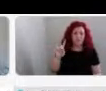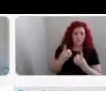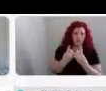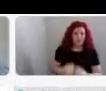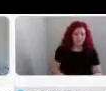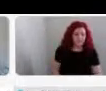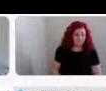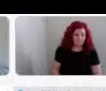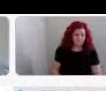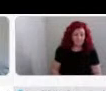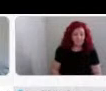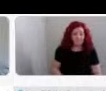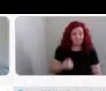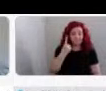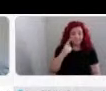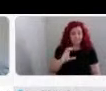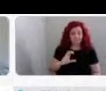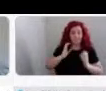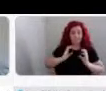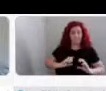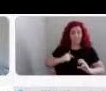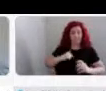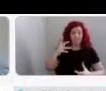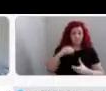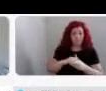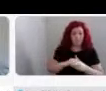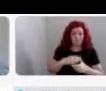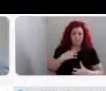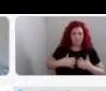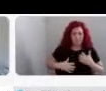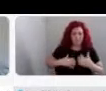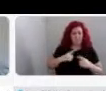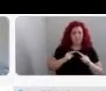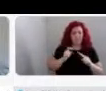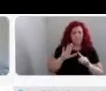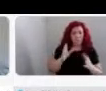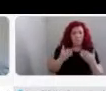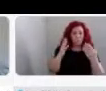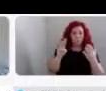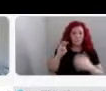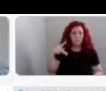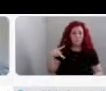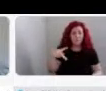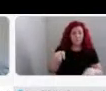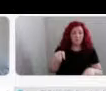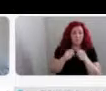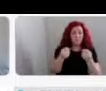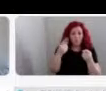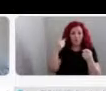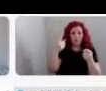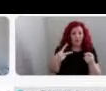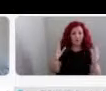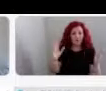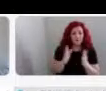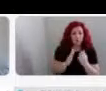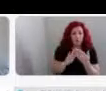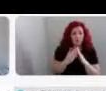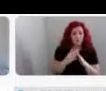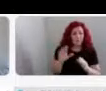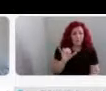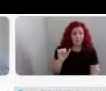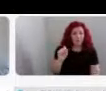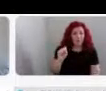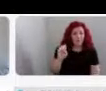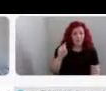an engaged citizen i am distressed by your proposed maps you have managed to break in half a small town like sedona and